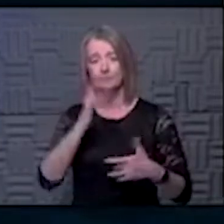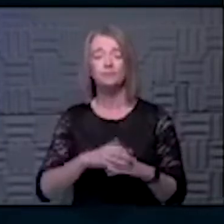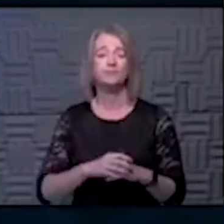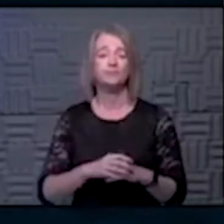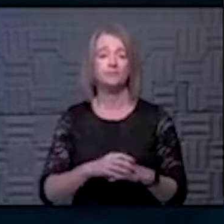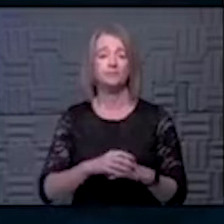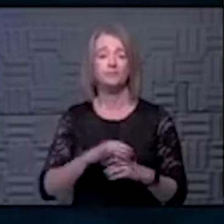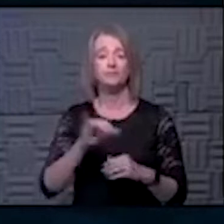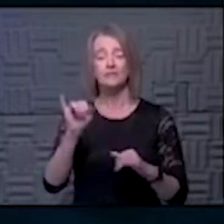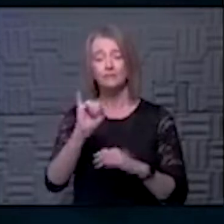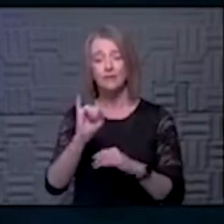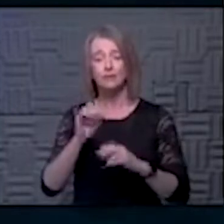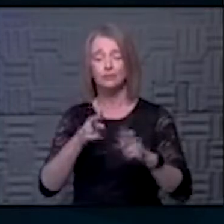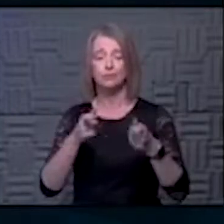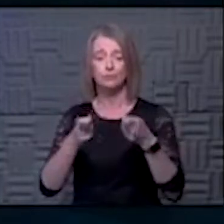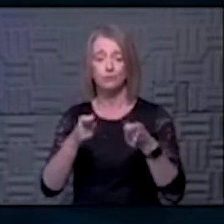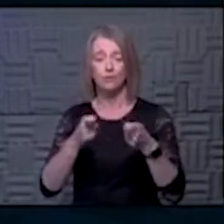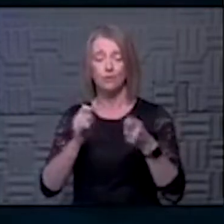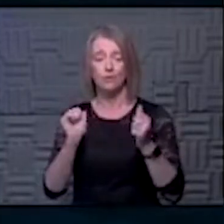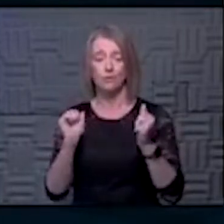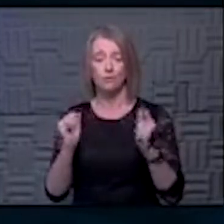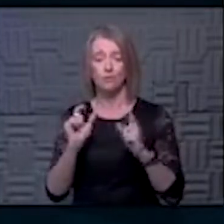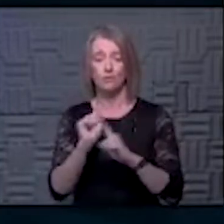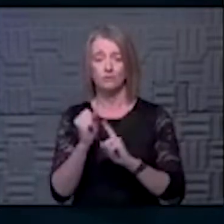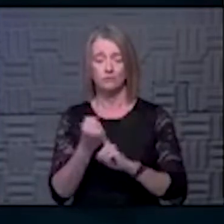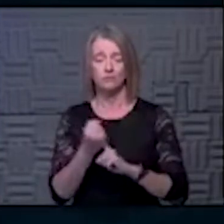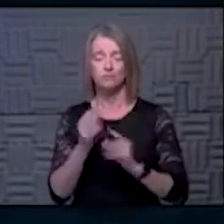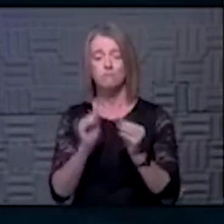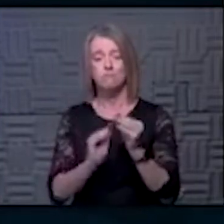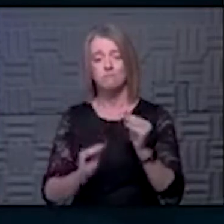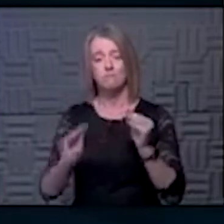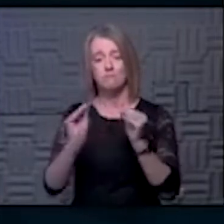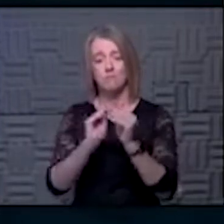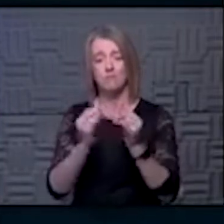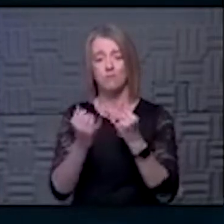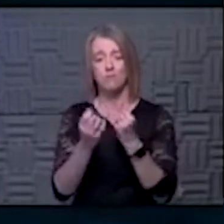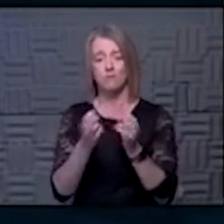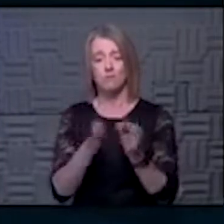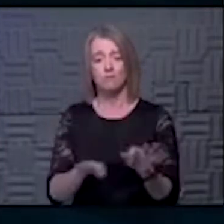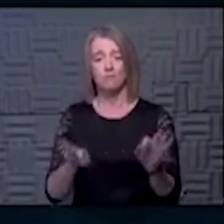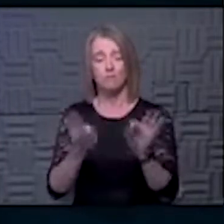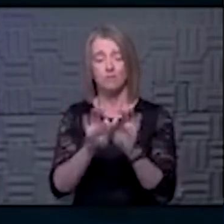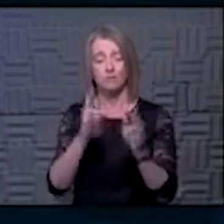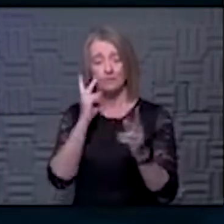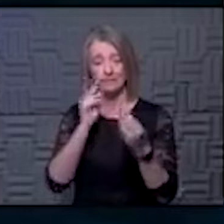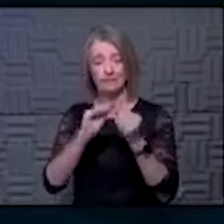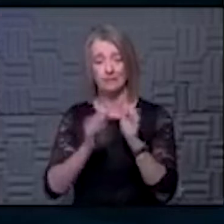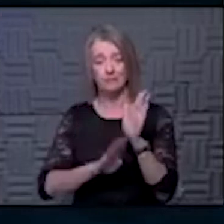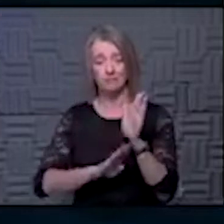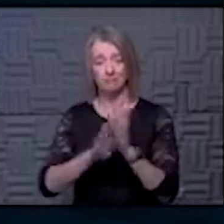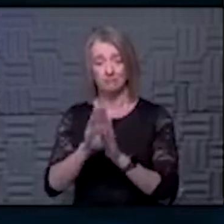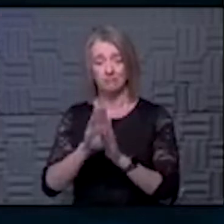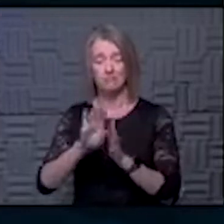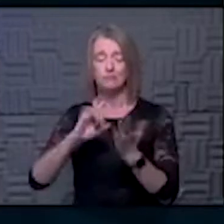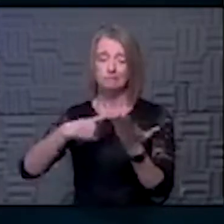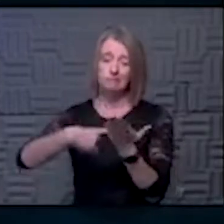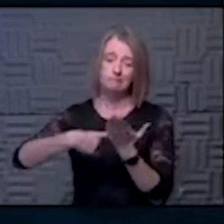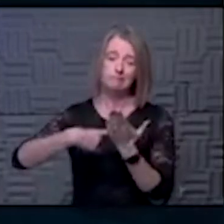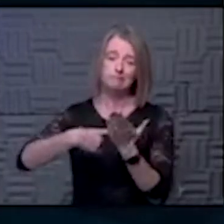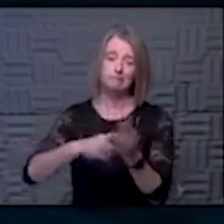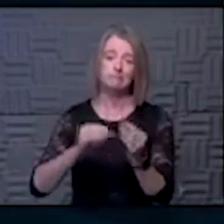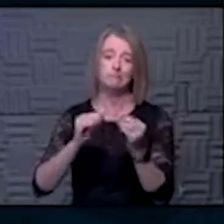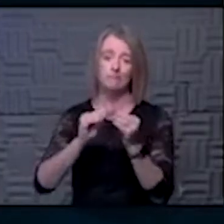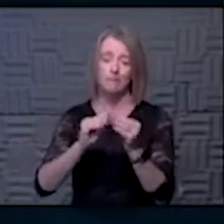of infection prevention and control in every setting become more and more important as these numbers climb. We'll be talking much more